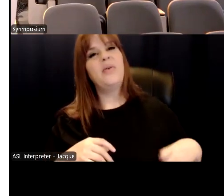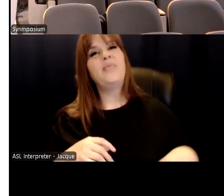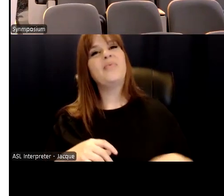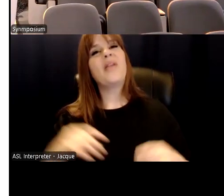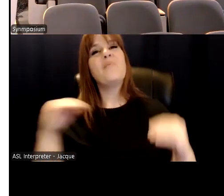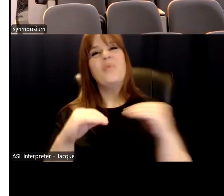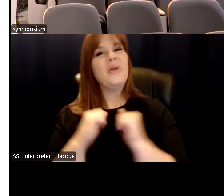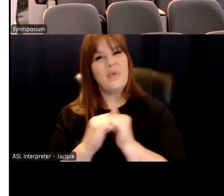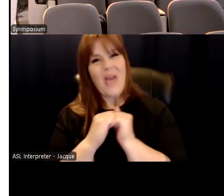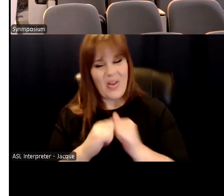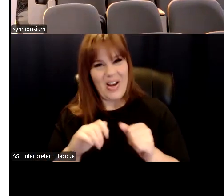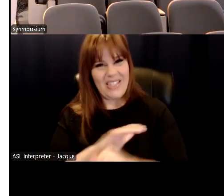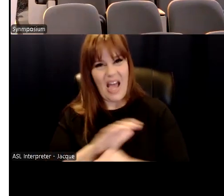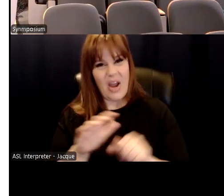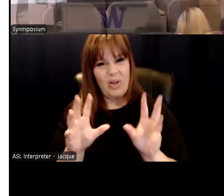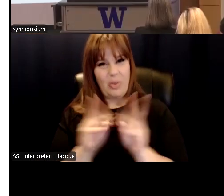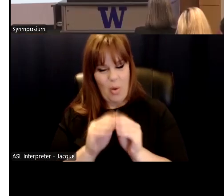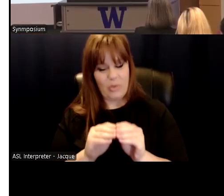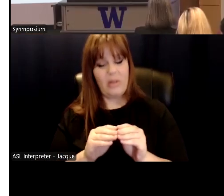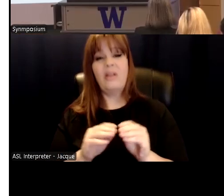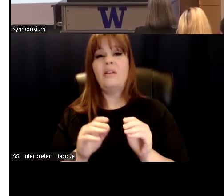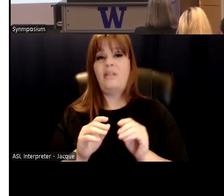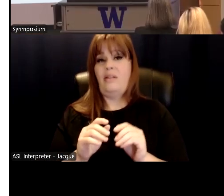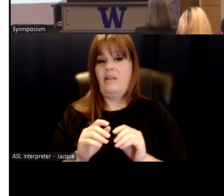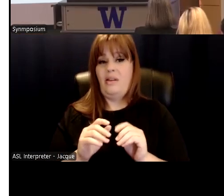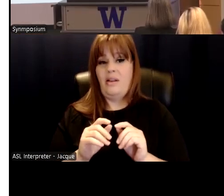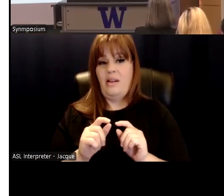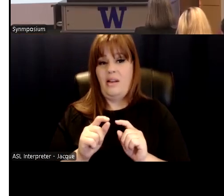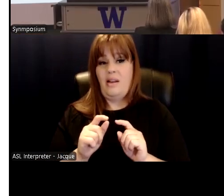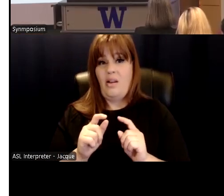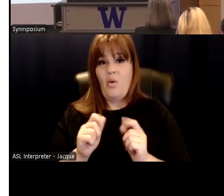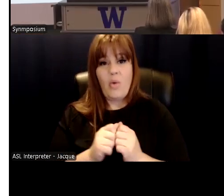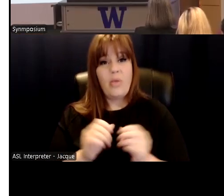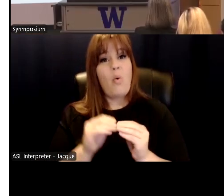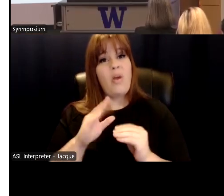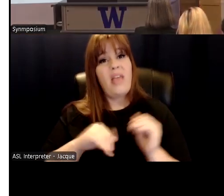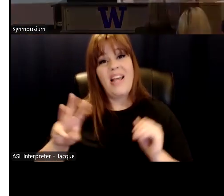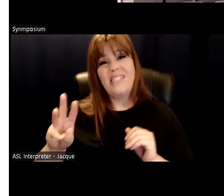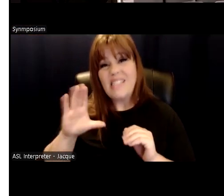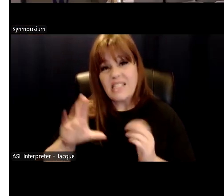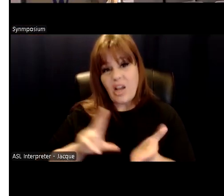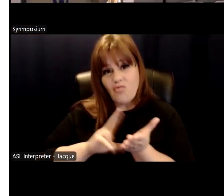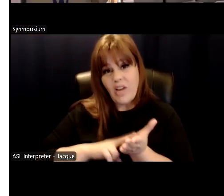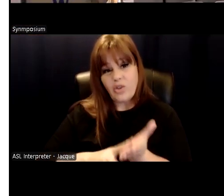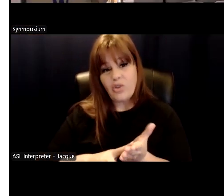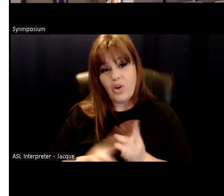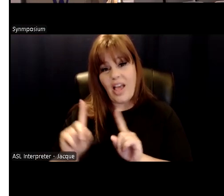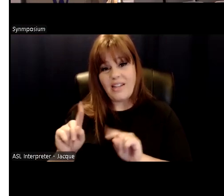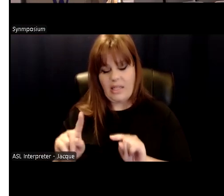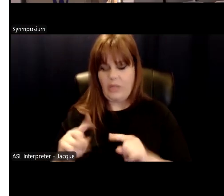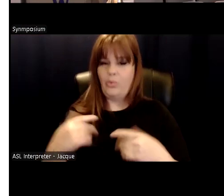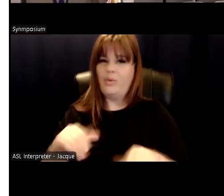entire symposium, let alone one with over 600 registered attendees, is no easy feat. Thank you,